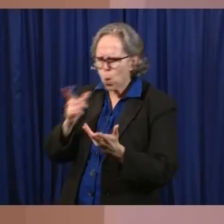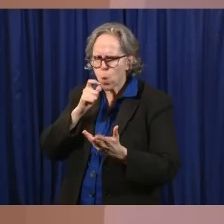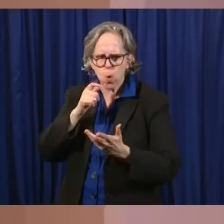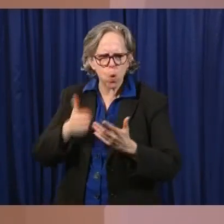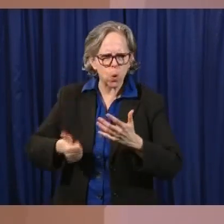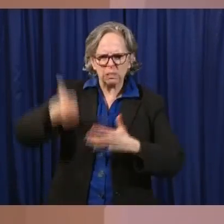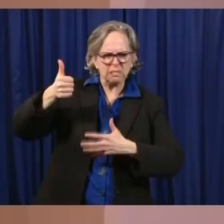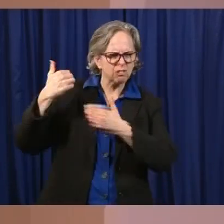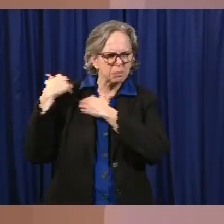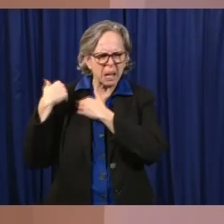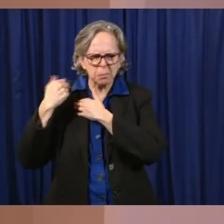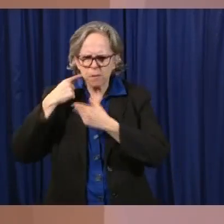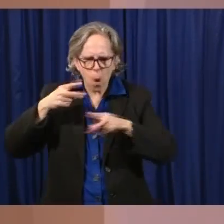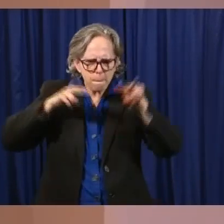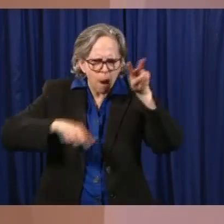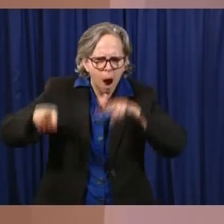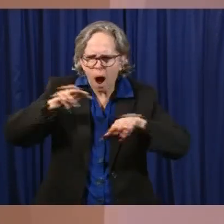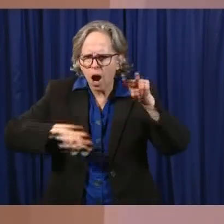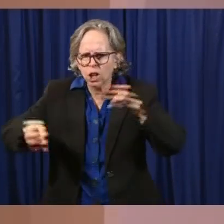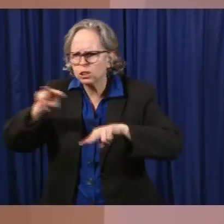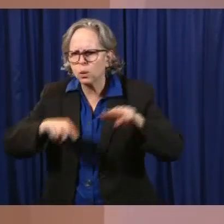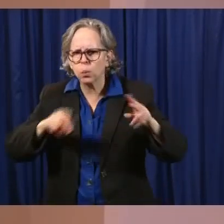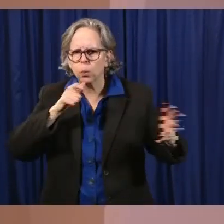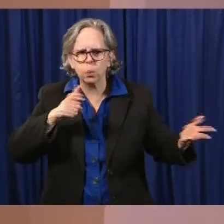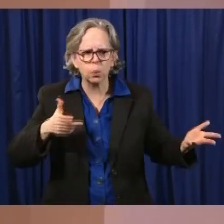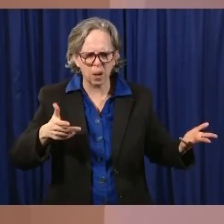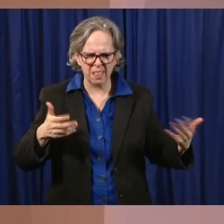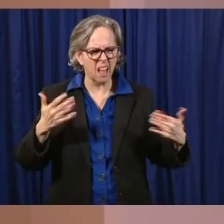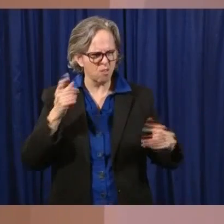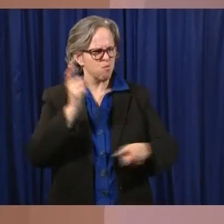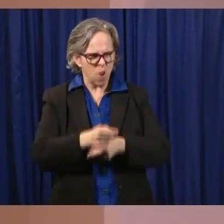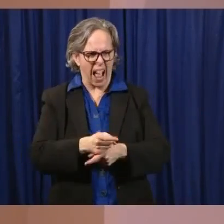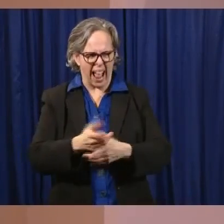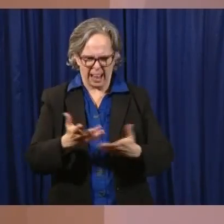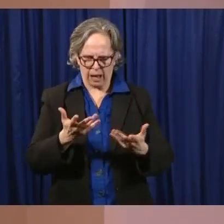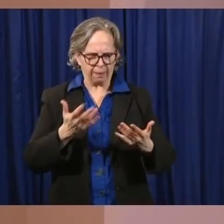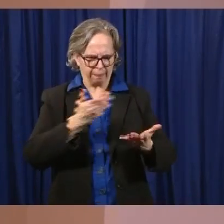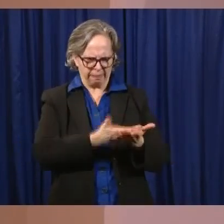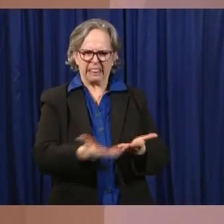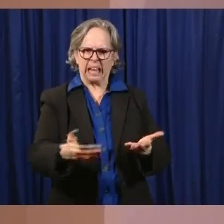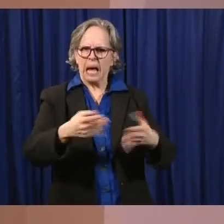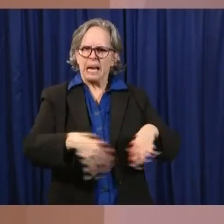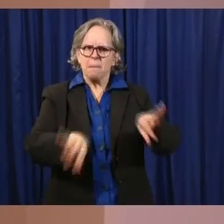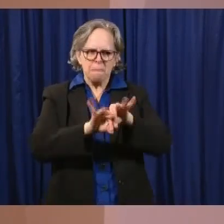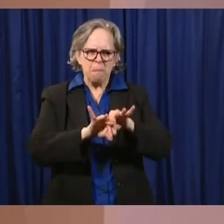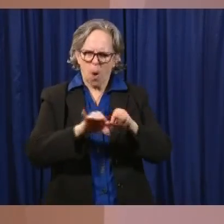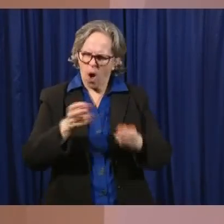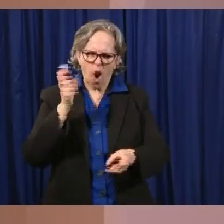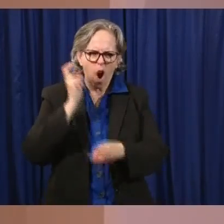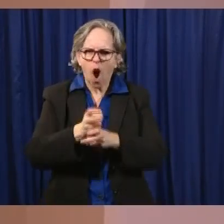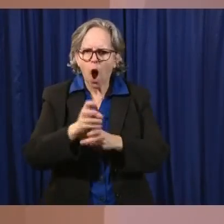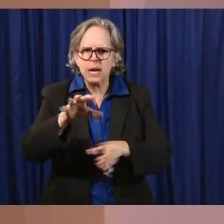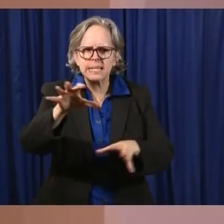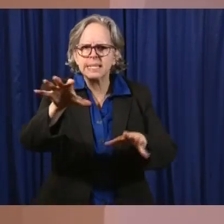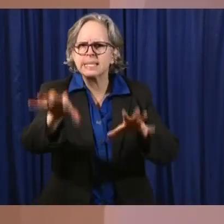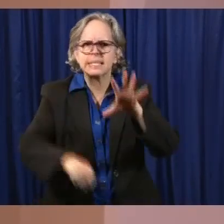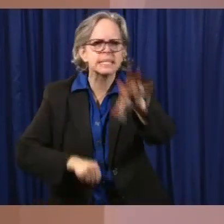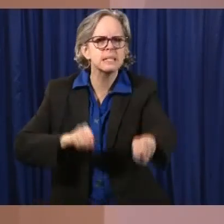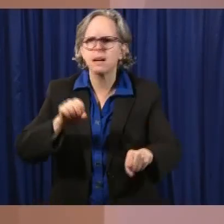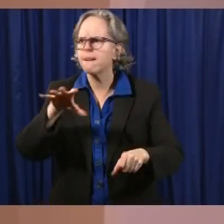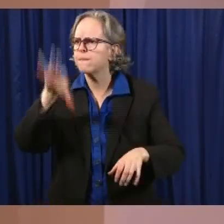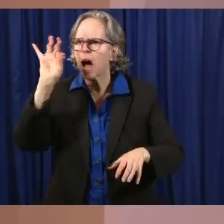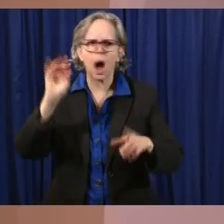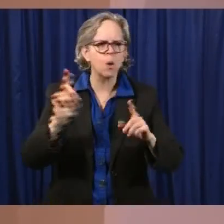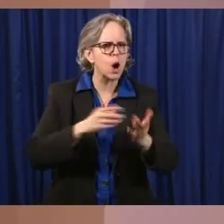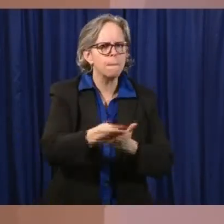these things. But sourcing it is a challenge right now, and it is part of the delay in being